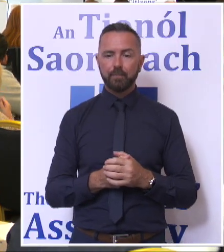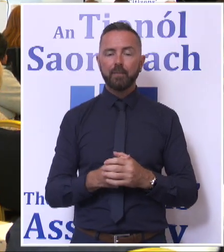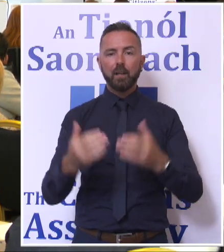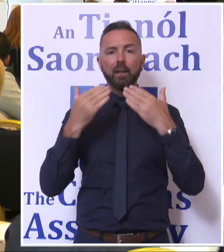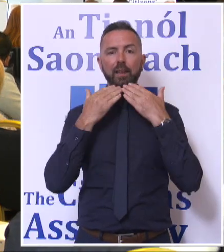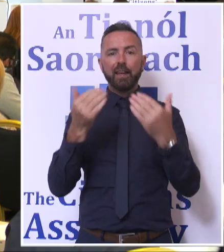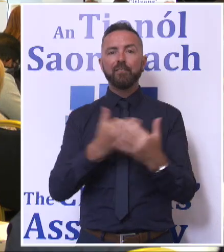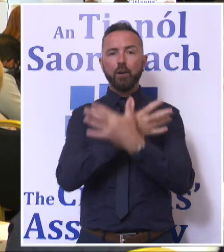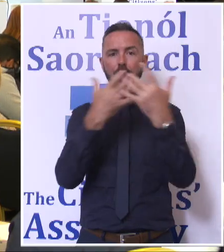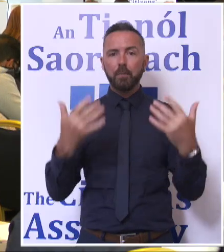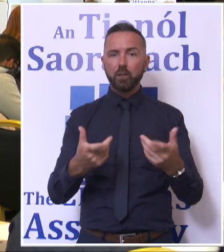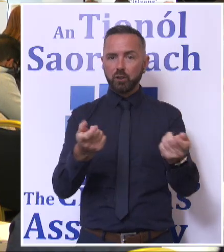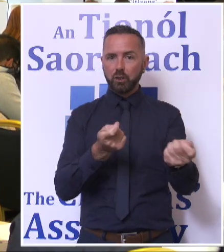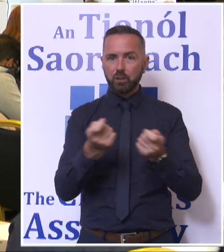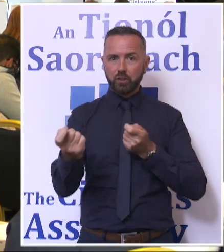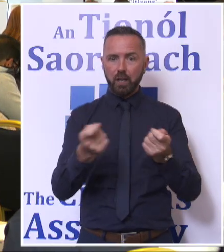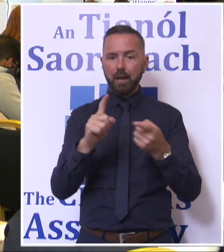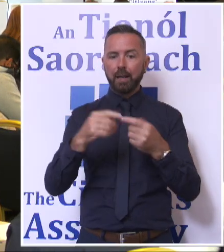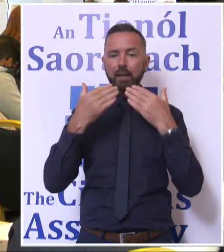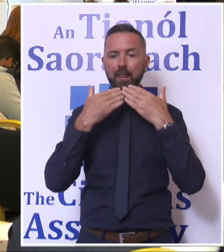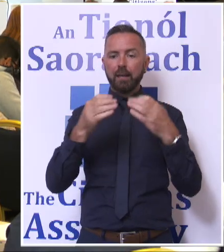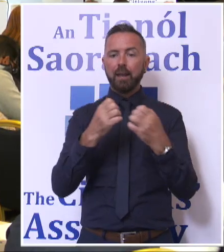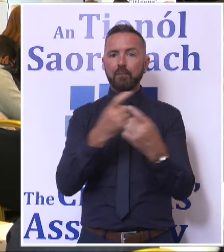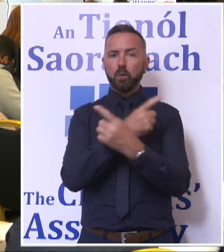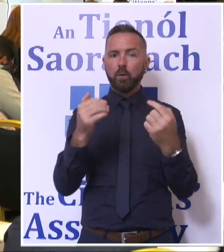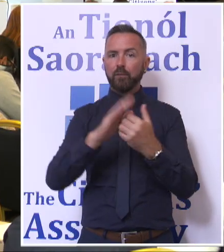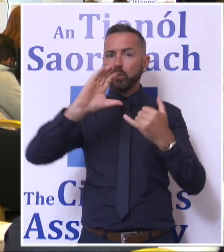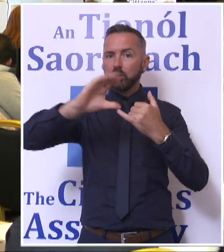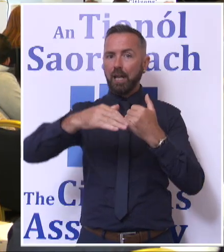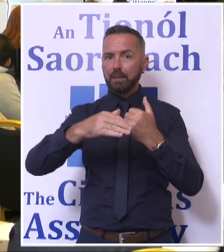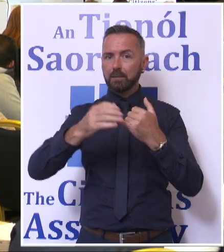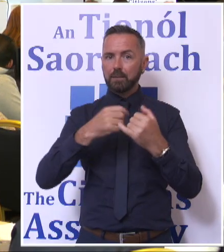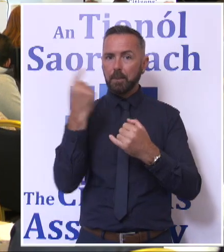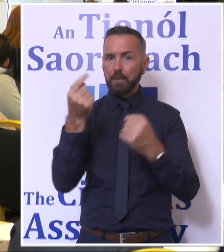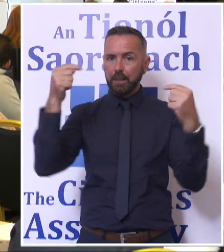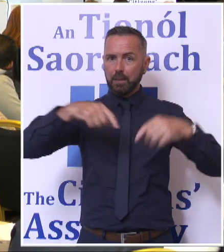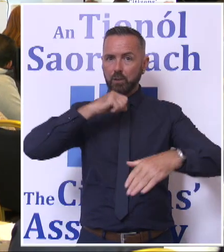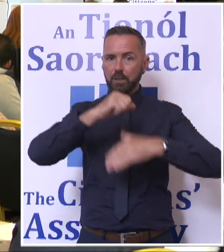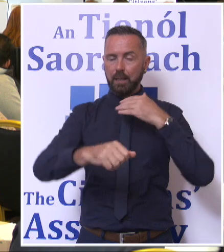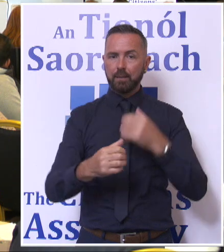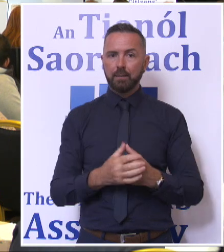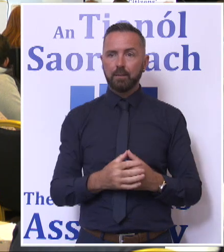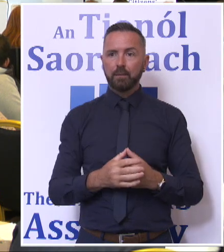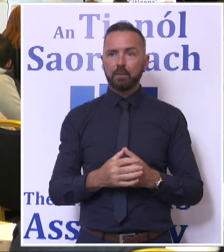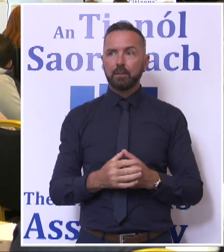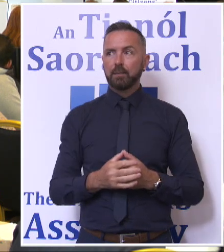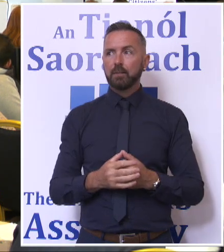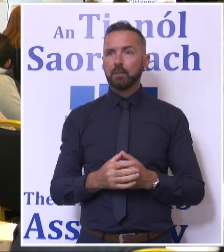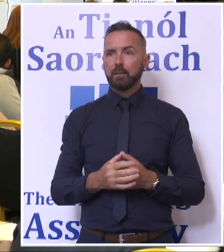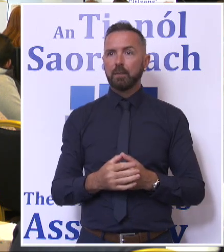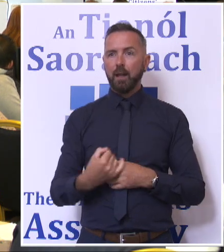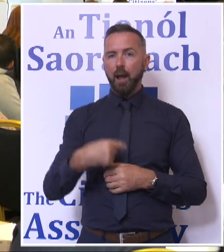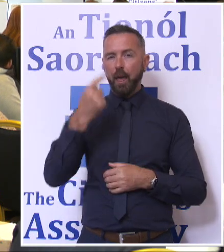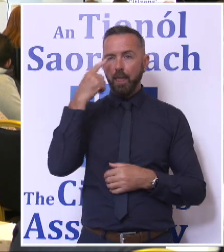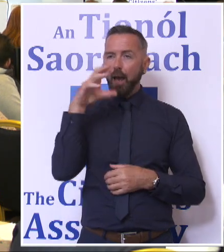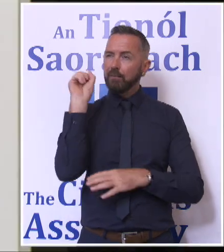Thank you very much, Chair, and thank you everyone for the opportunity of being here today. I think there's a little slide